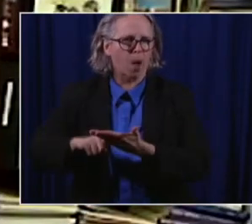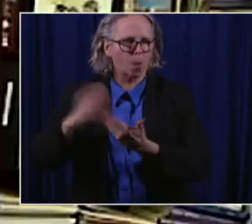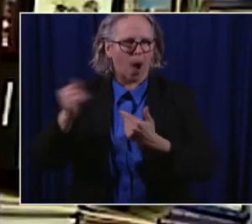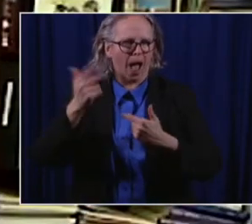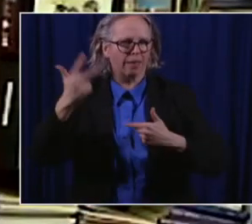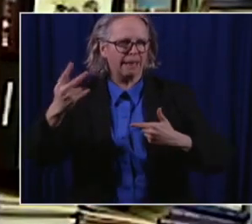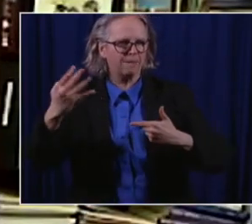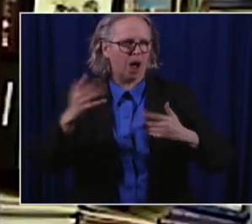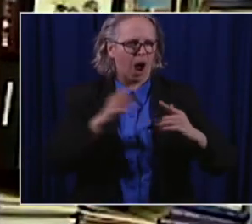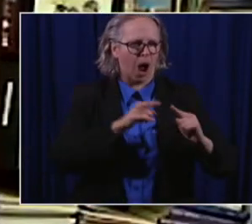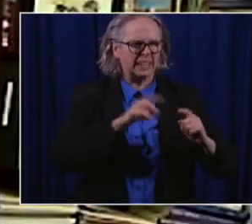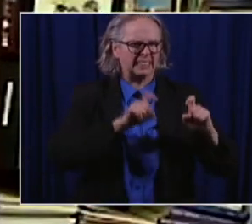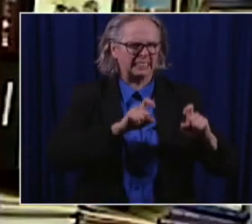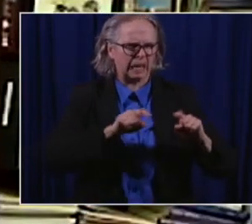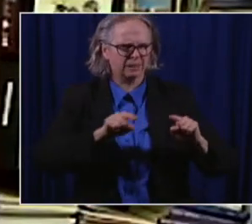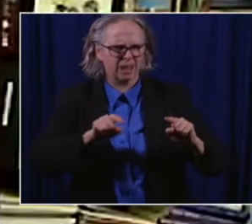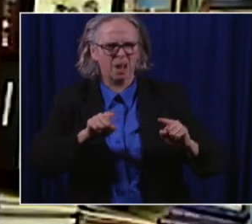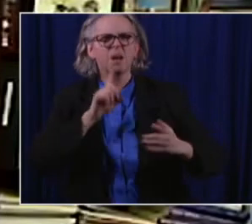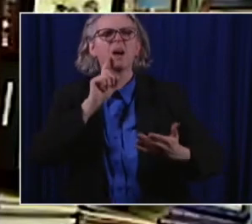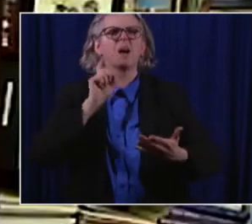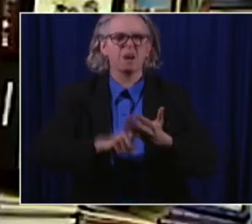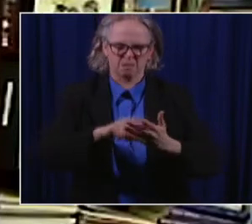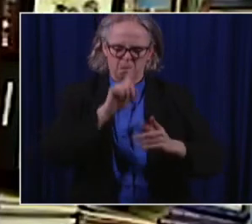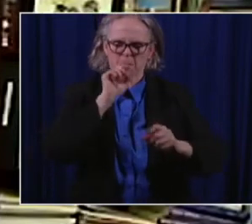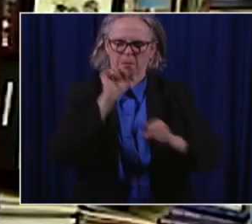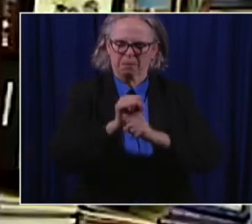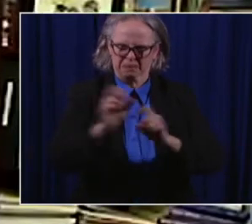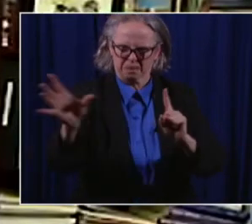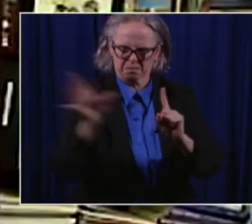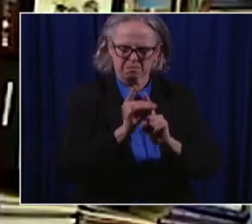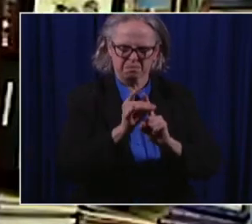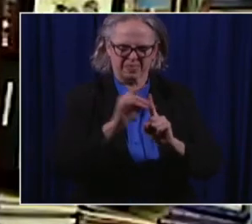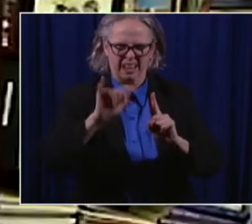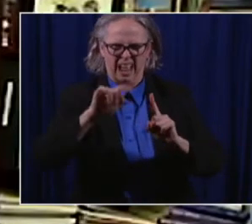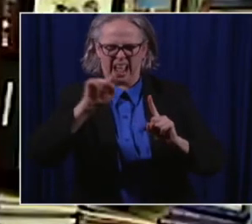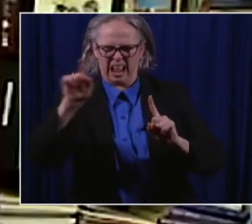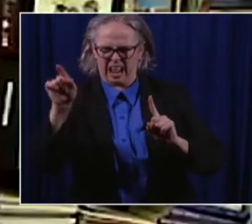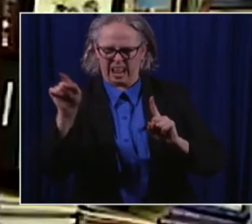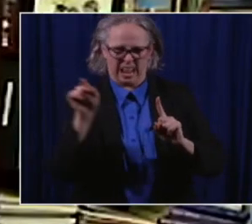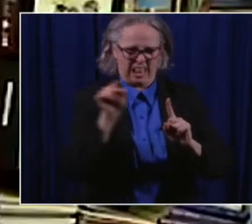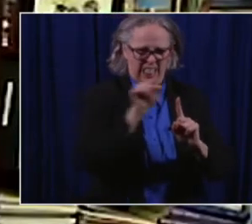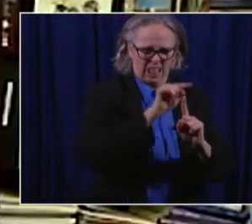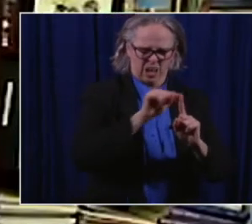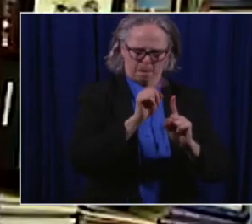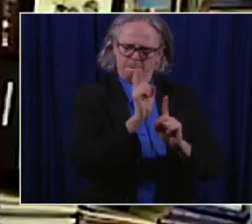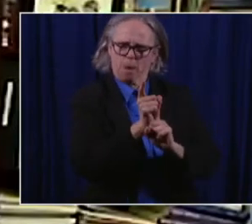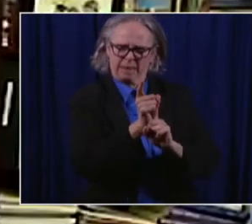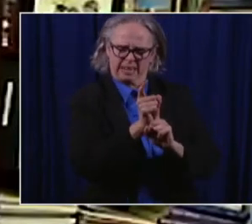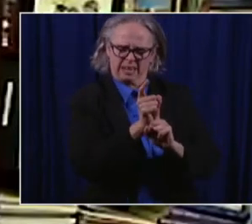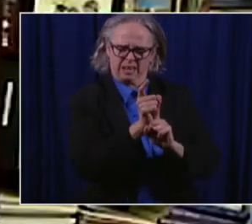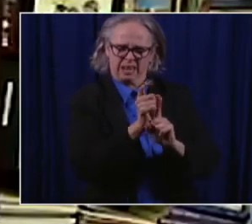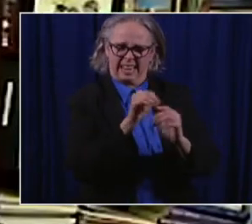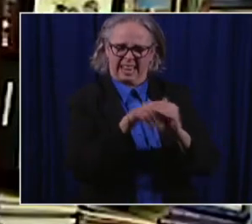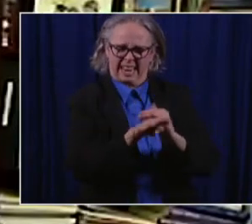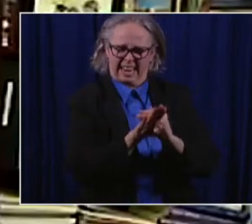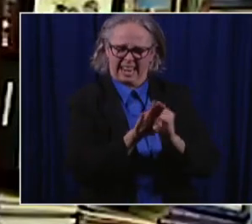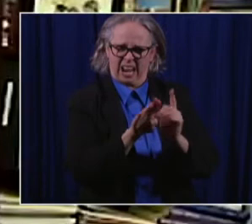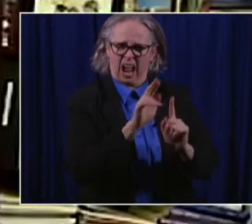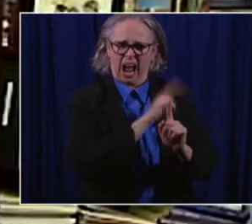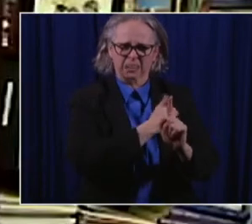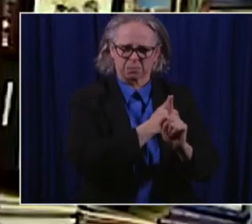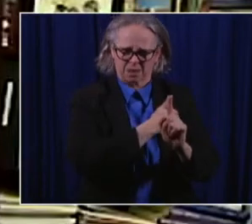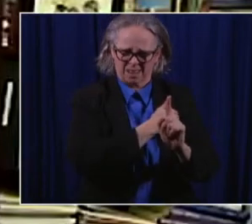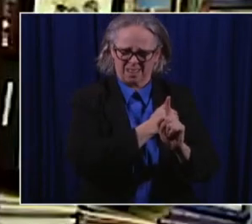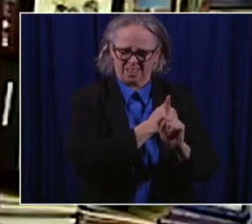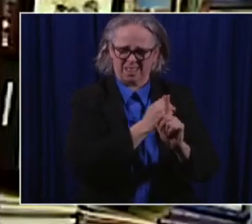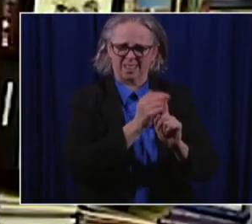find out you're positive. It's usually from the onset of symptoms to the time of needing to be admitted to the hospital. And most people being admitted to